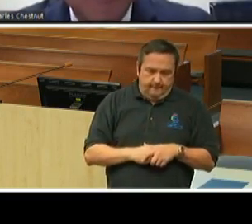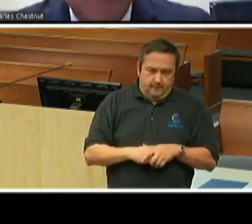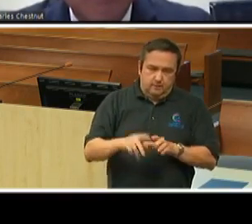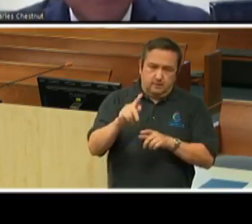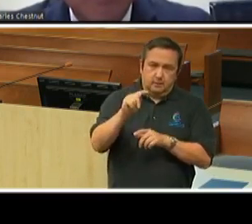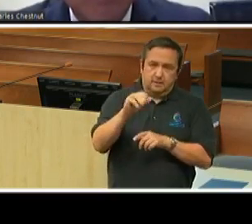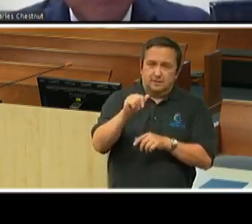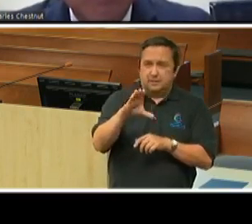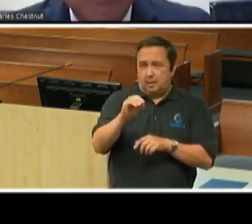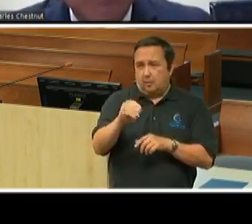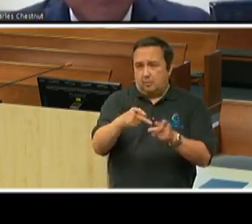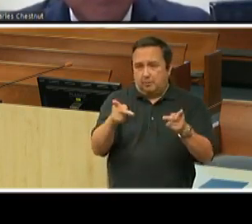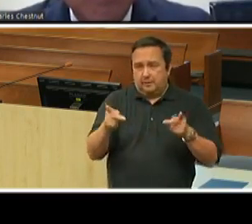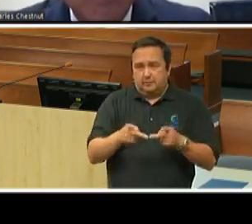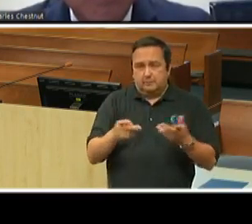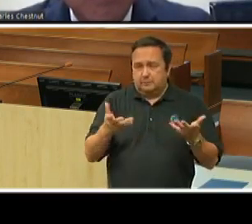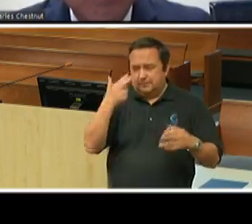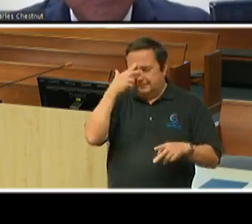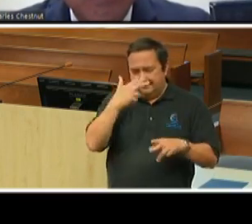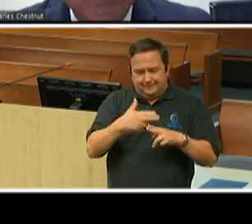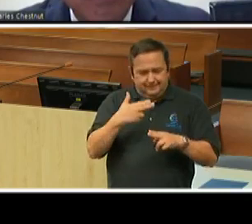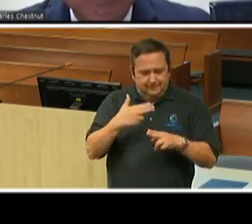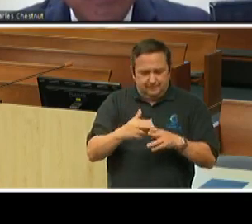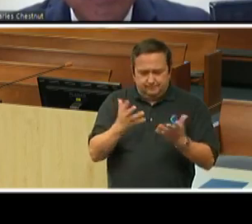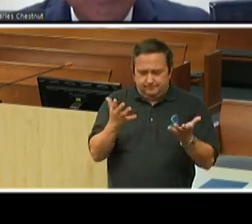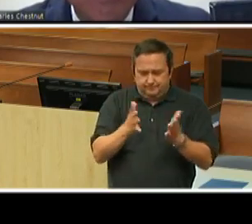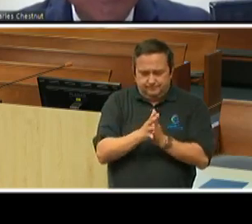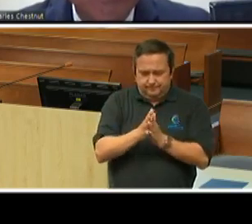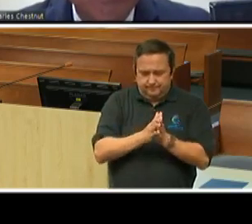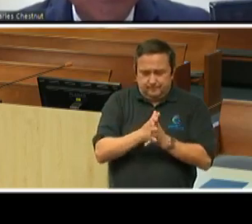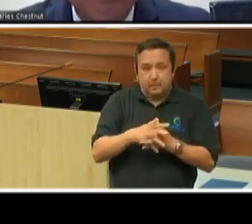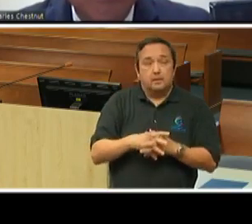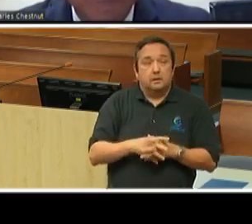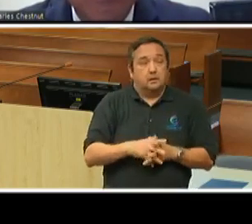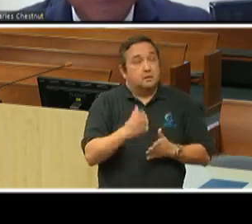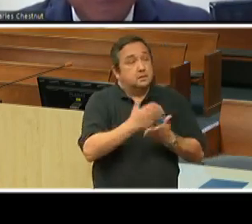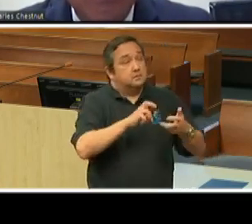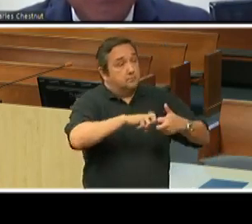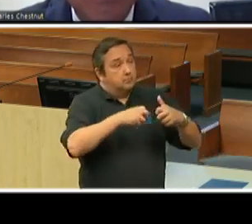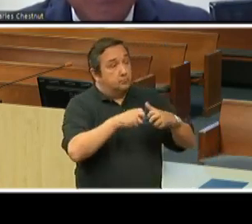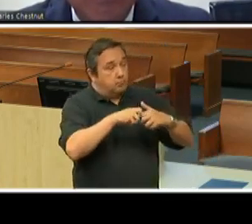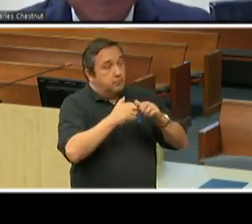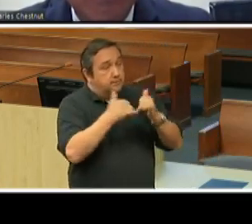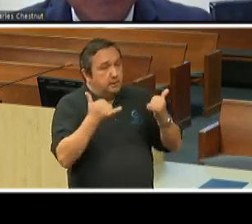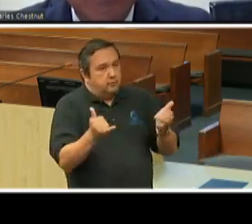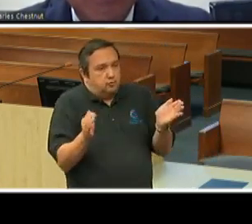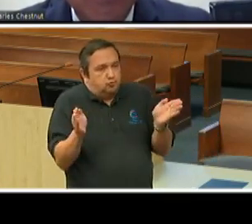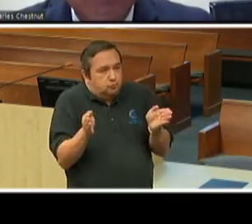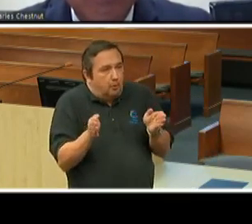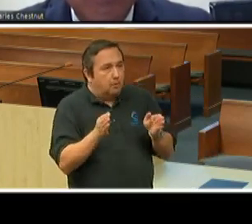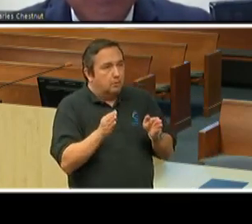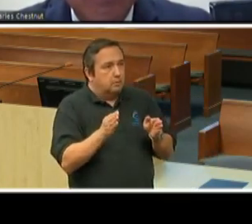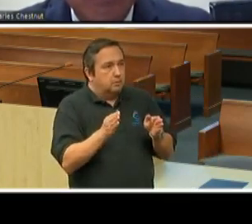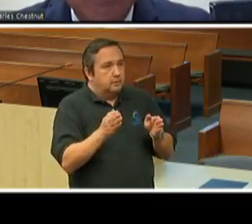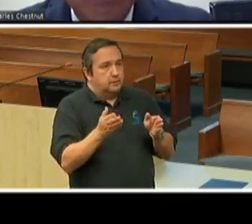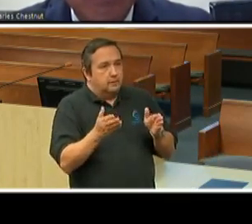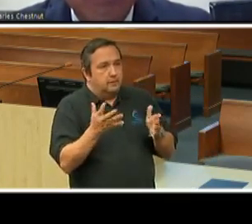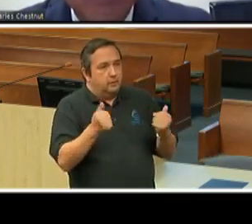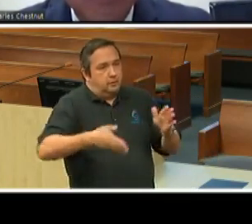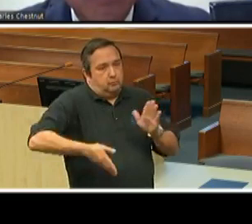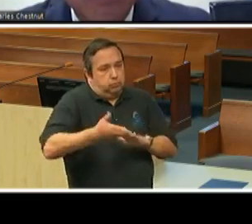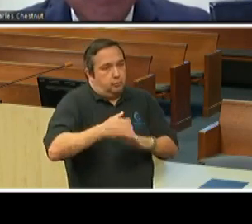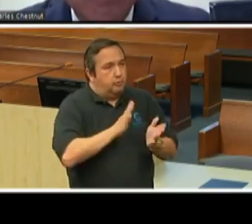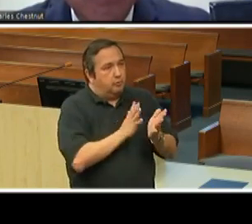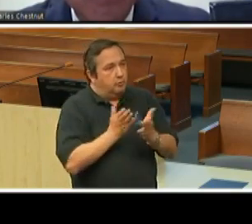Taco places. I can't remember the name now. Yeah, there's a problem that some places have, that they're small and that they won't run people through the